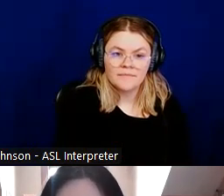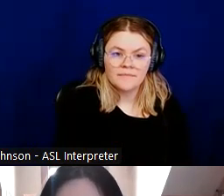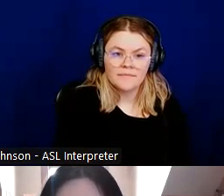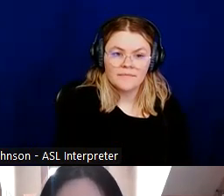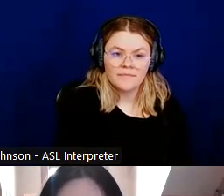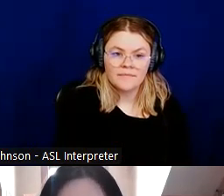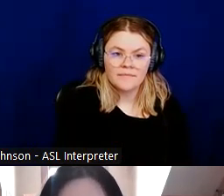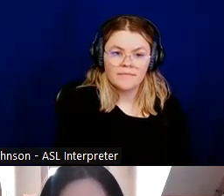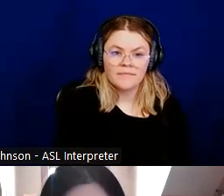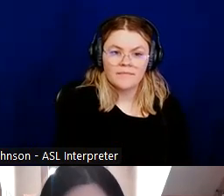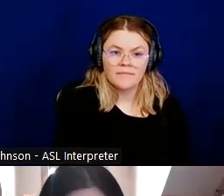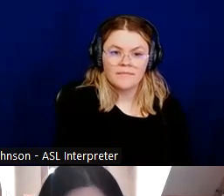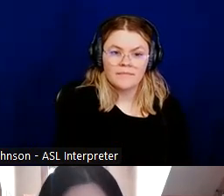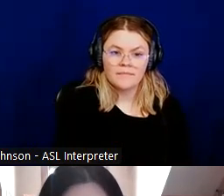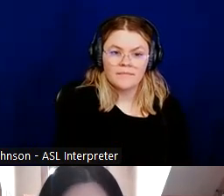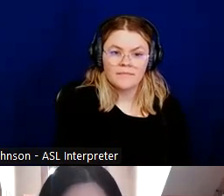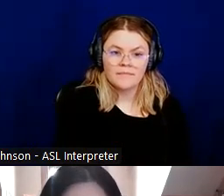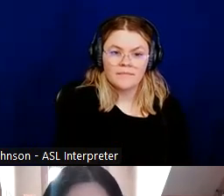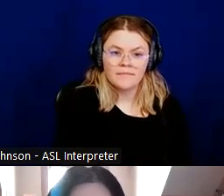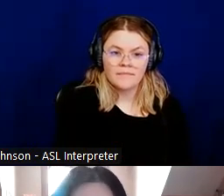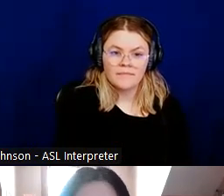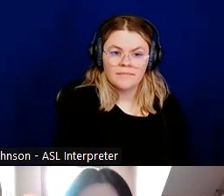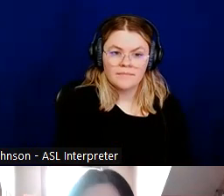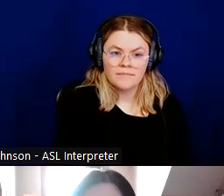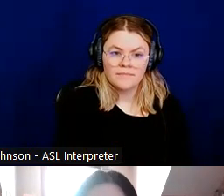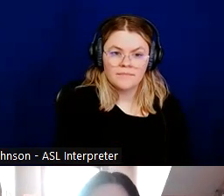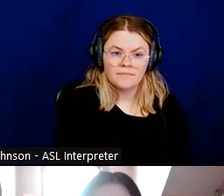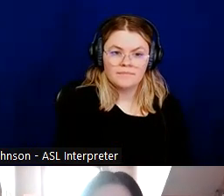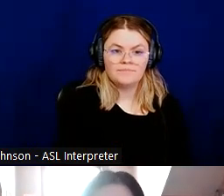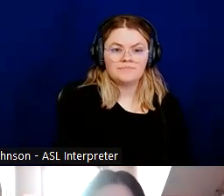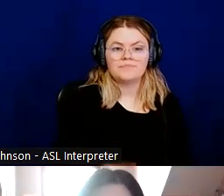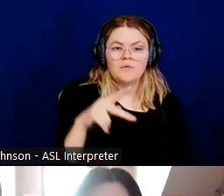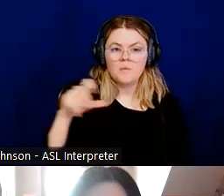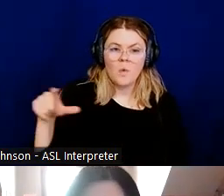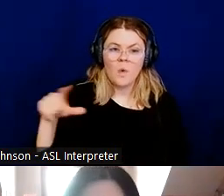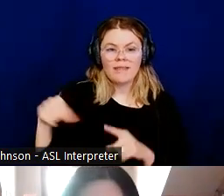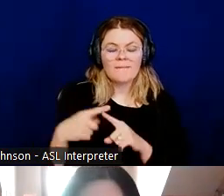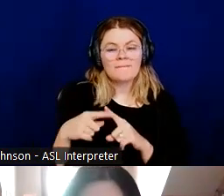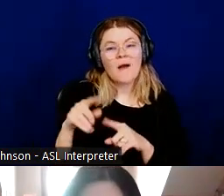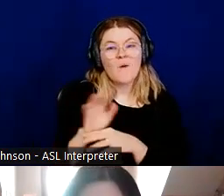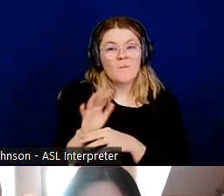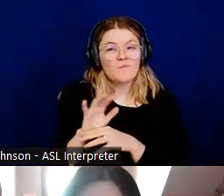this poll is about movie tropes. Which of these movie tropes do you consume the most?